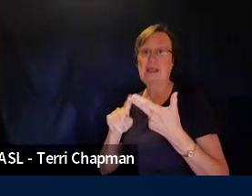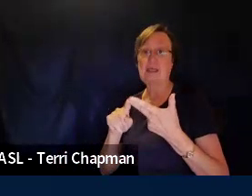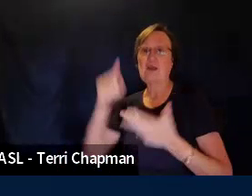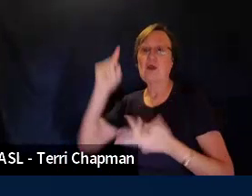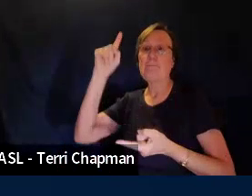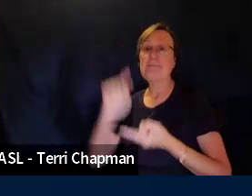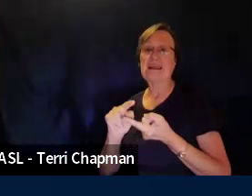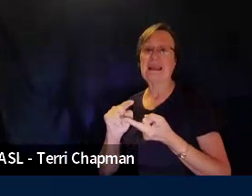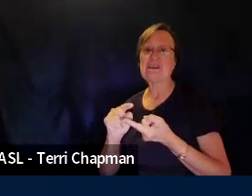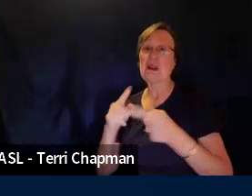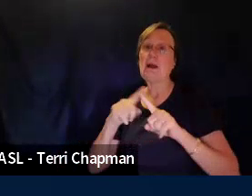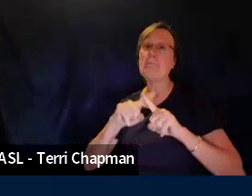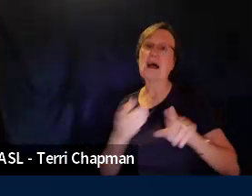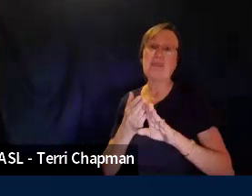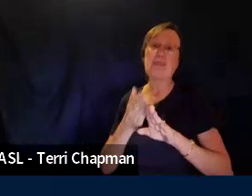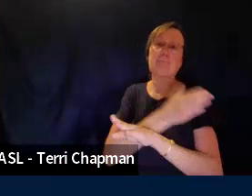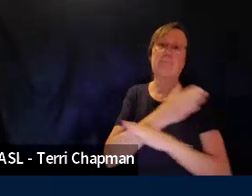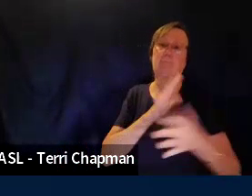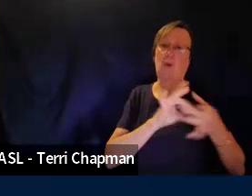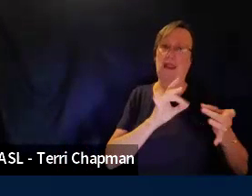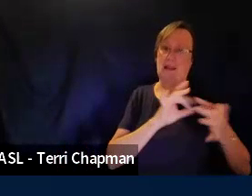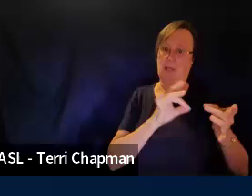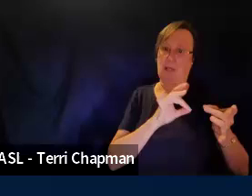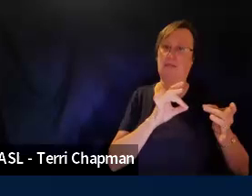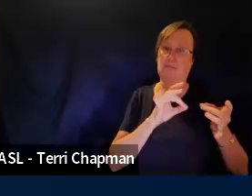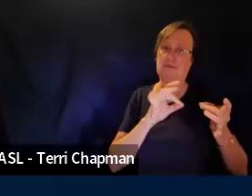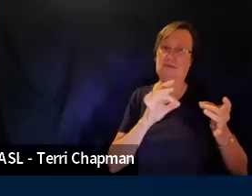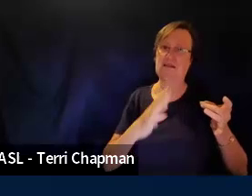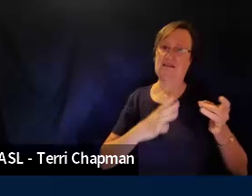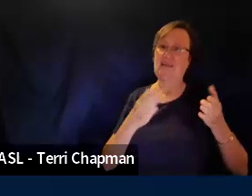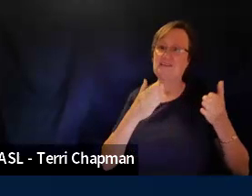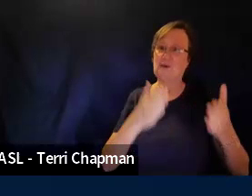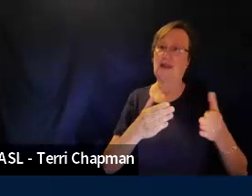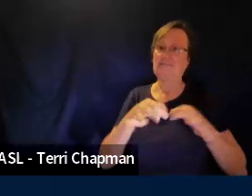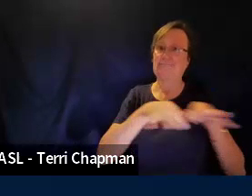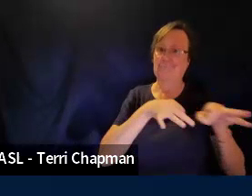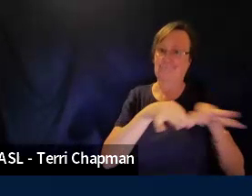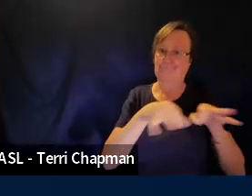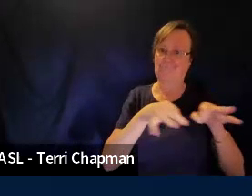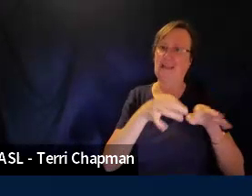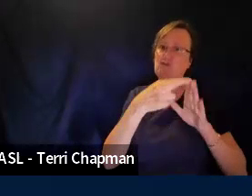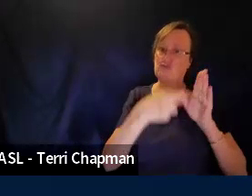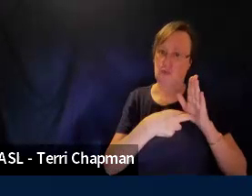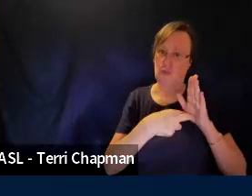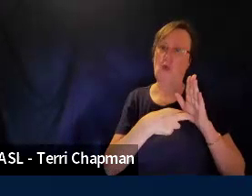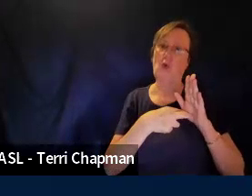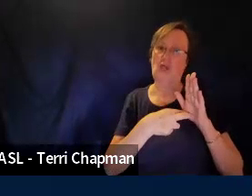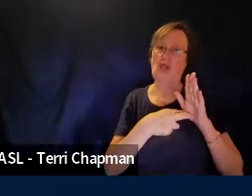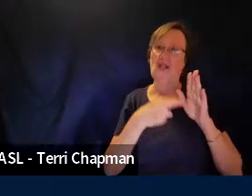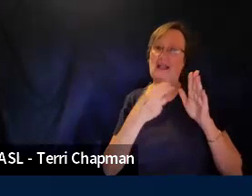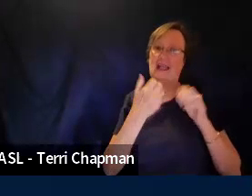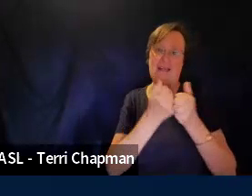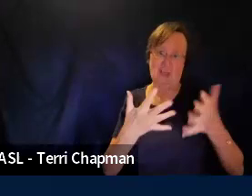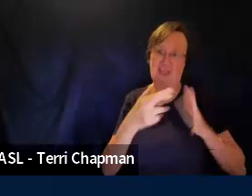preamble, which is just a fancy way of saying, the description of the rule, all of the stuff that describes what the rule